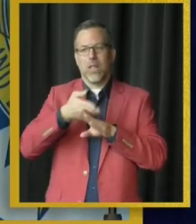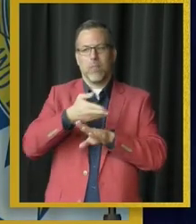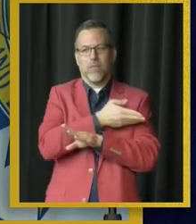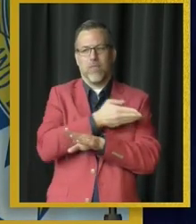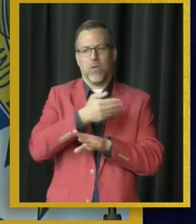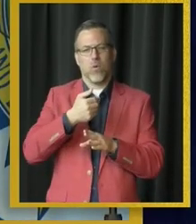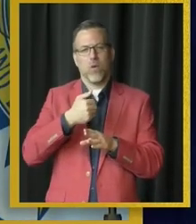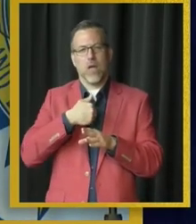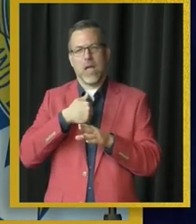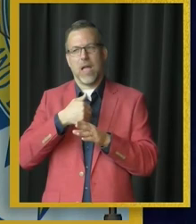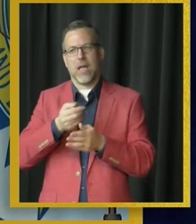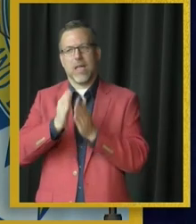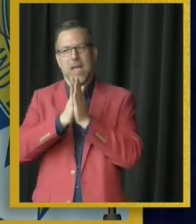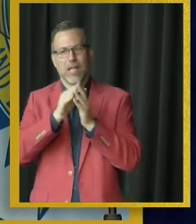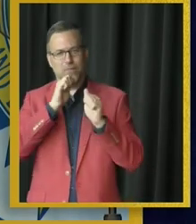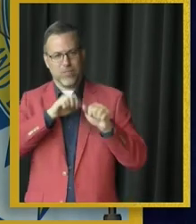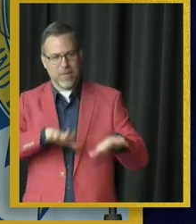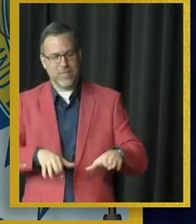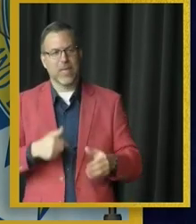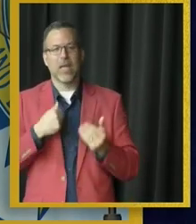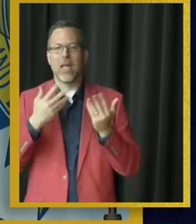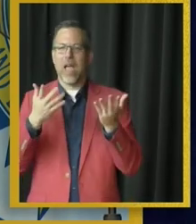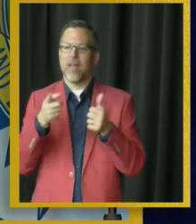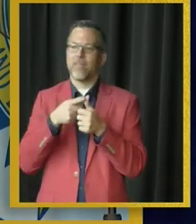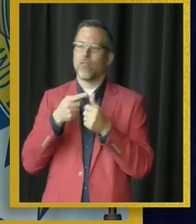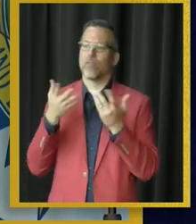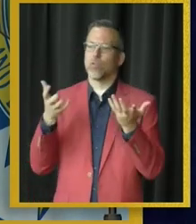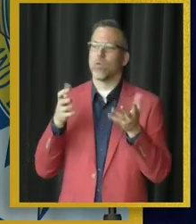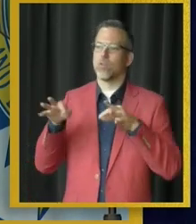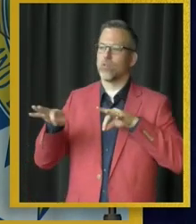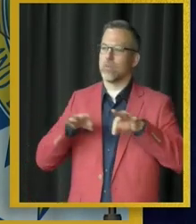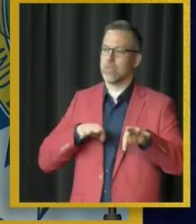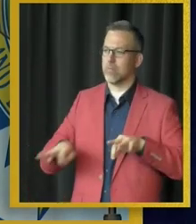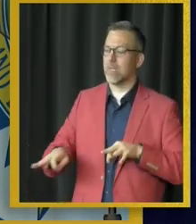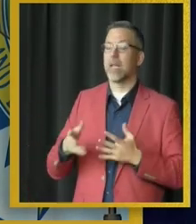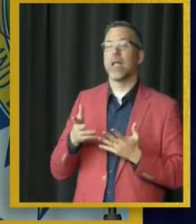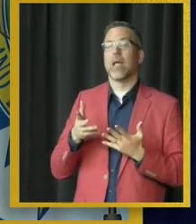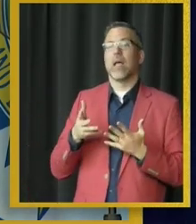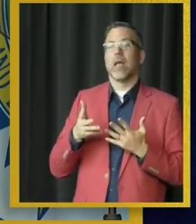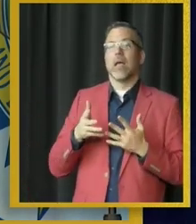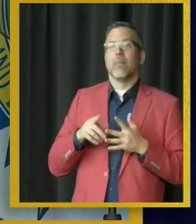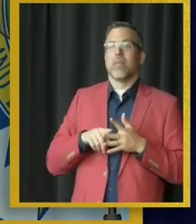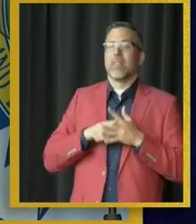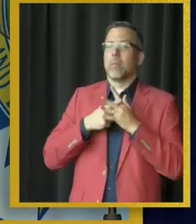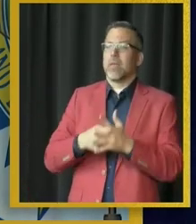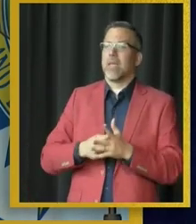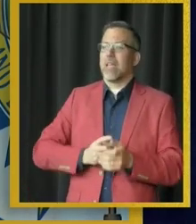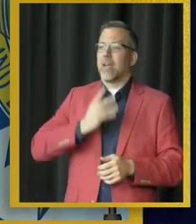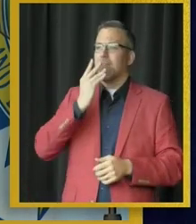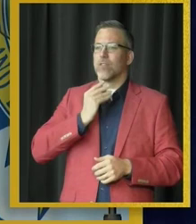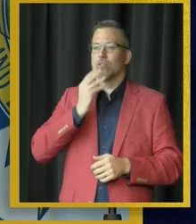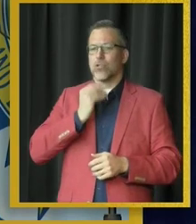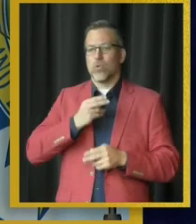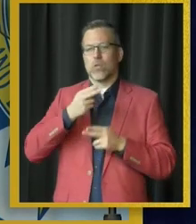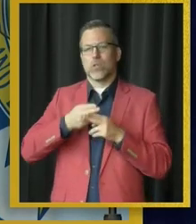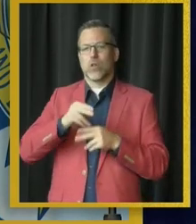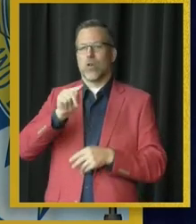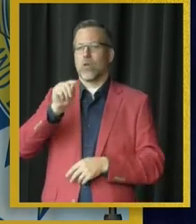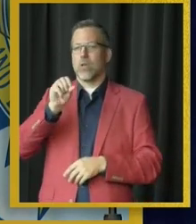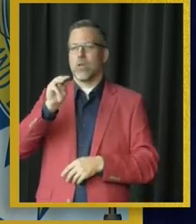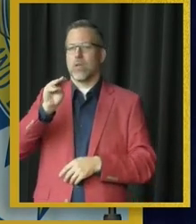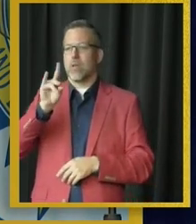the name of the Holy and ask for blessings, I want to explain that at the very beginning of the Jewish sacred scriptures called the